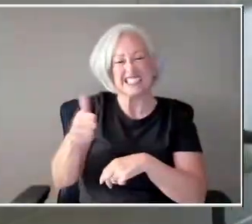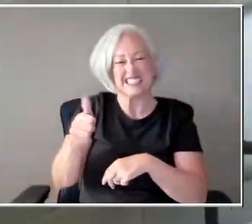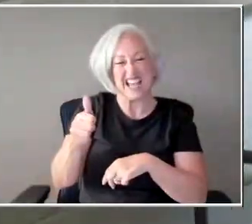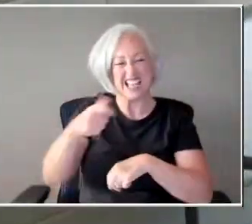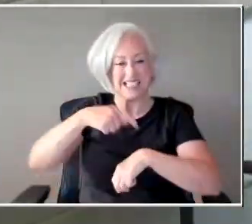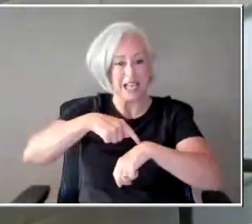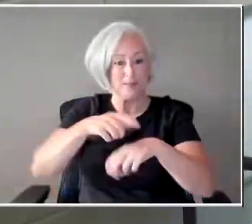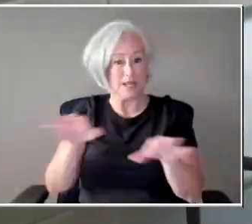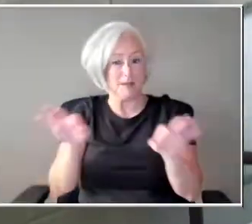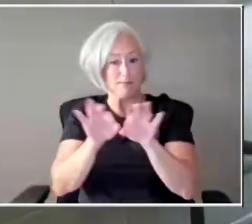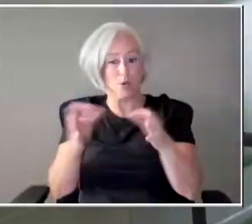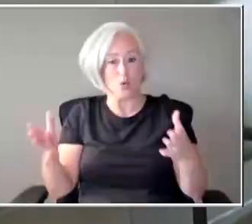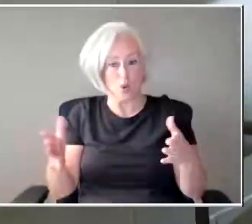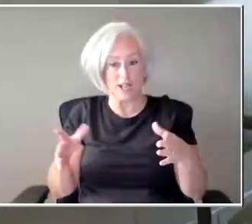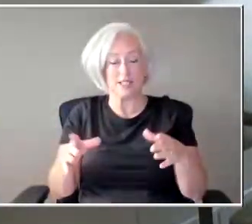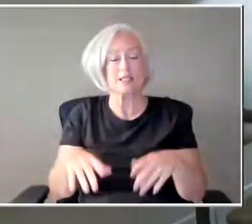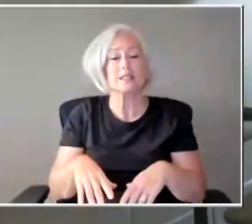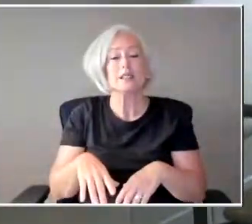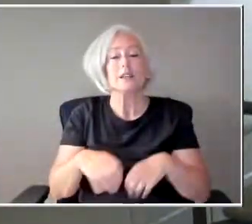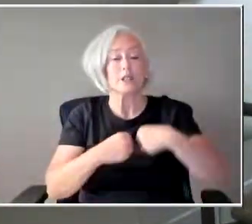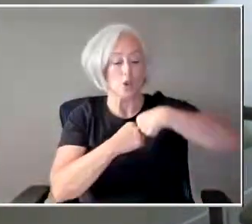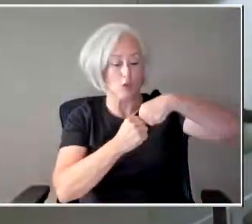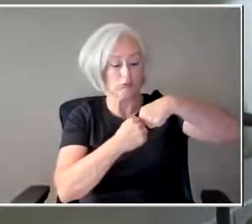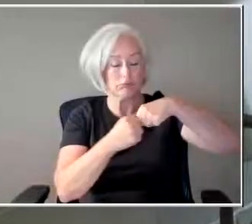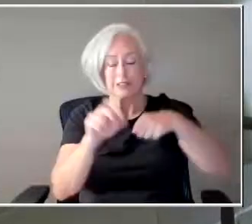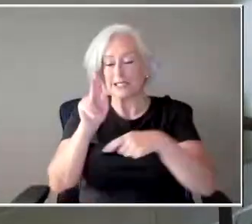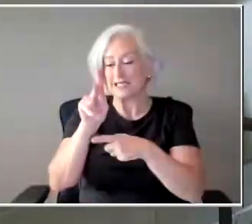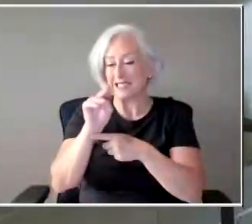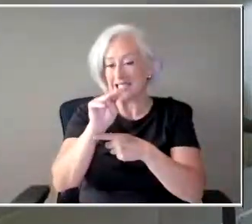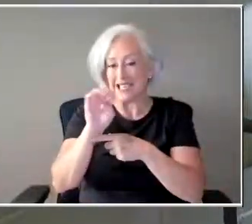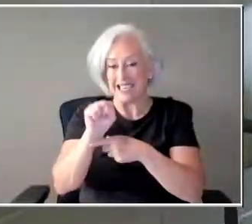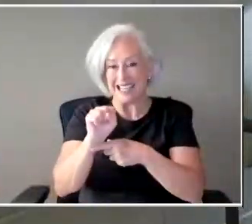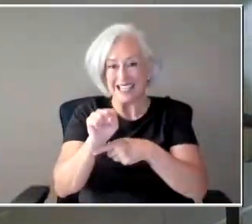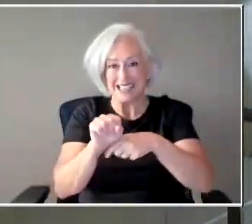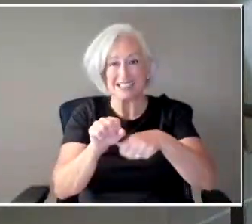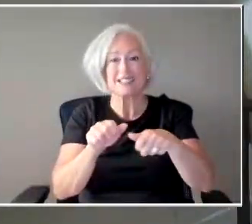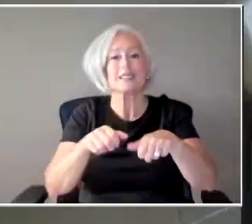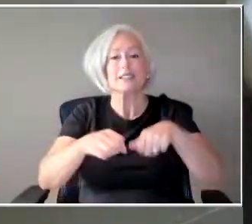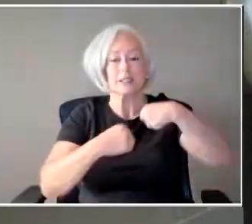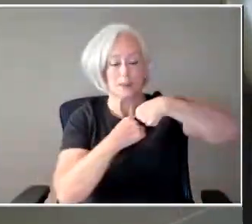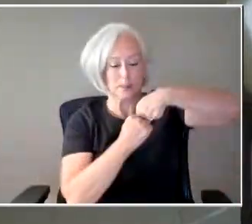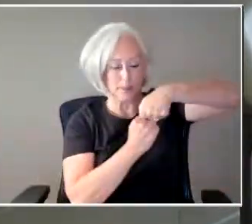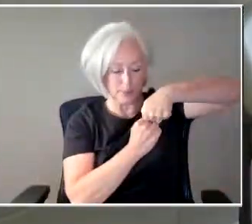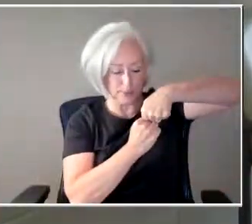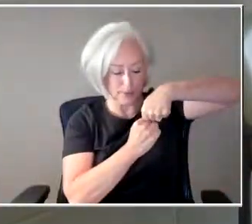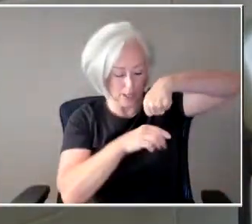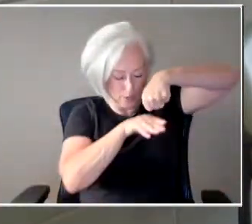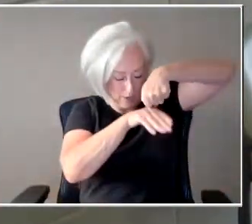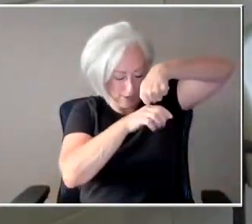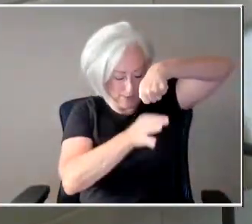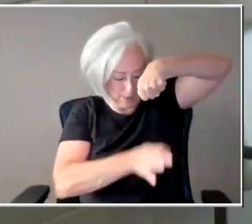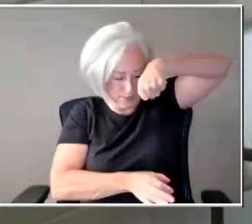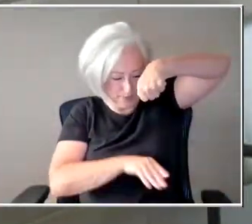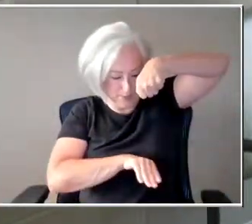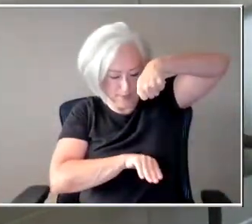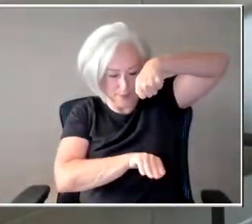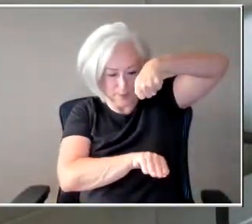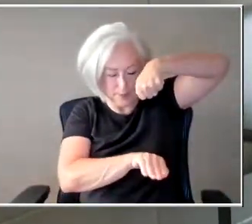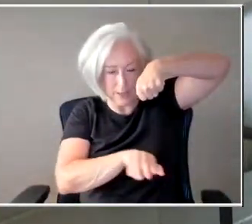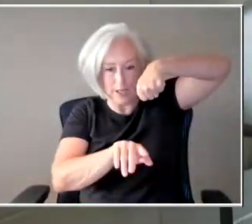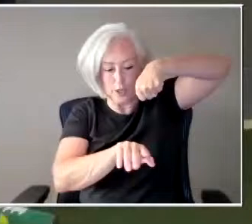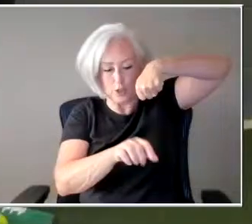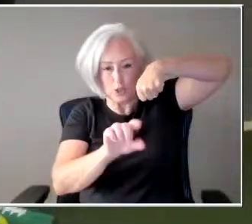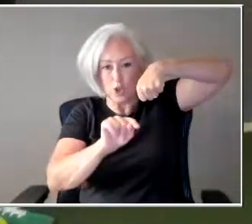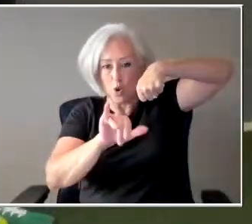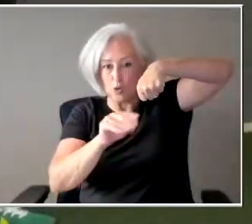knees stay behind toes, body's lined up. You don't want to sit heavy in the chair. The goal is to control your movement, touching the